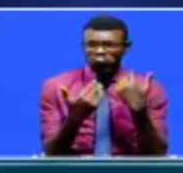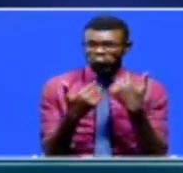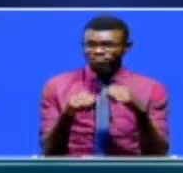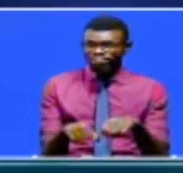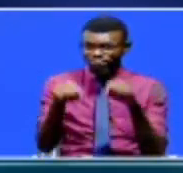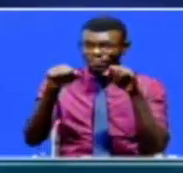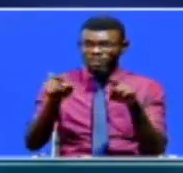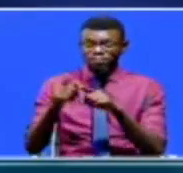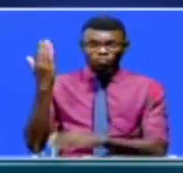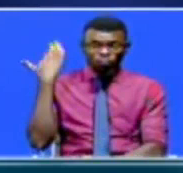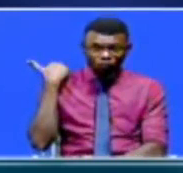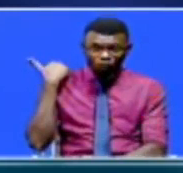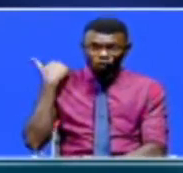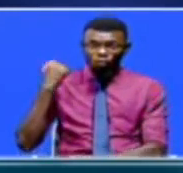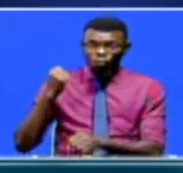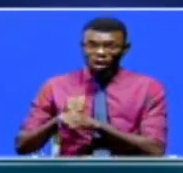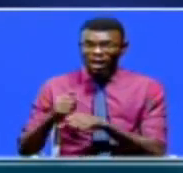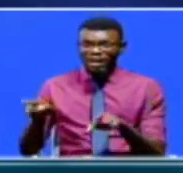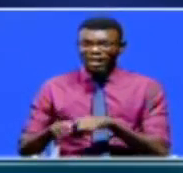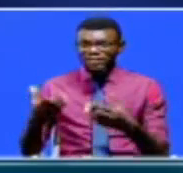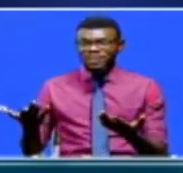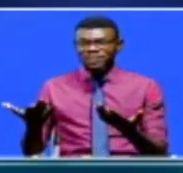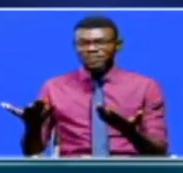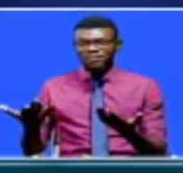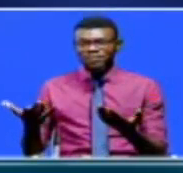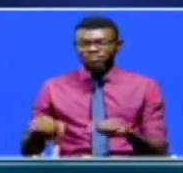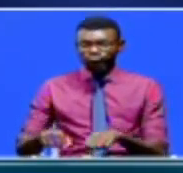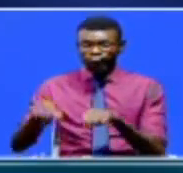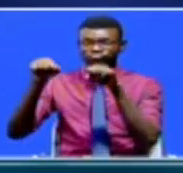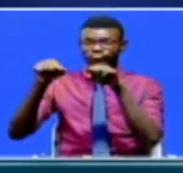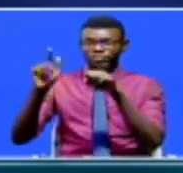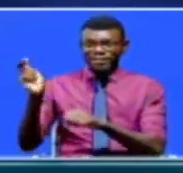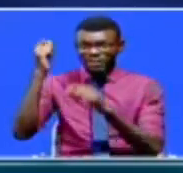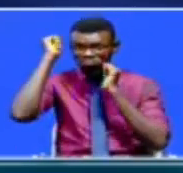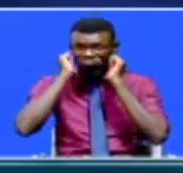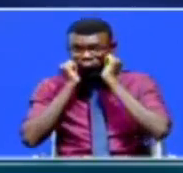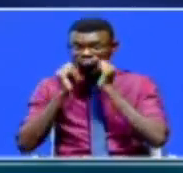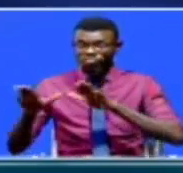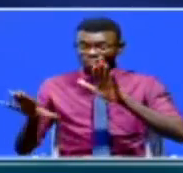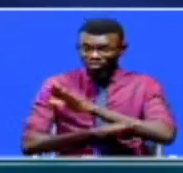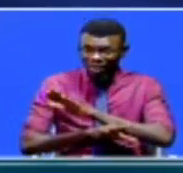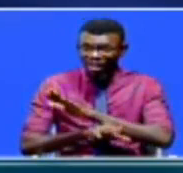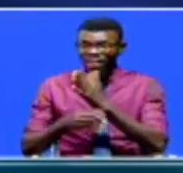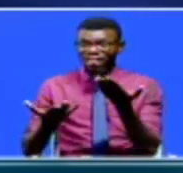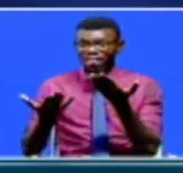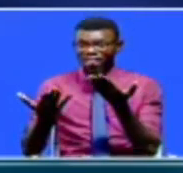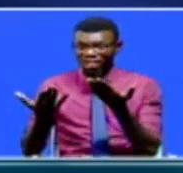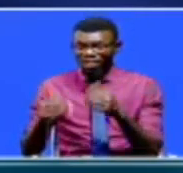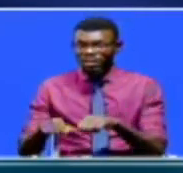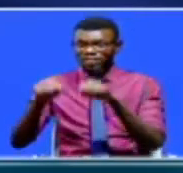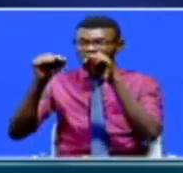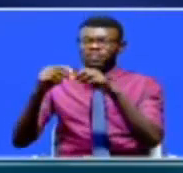immediate former appointment as Commander of the Kenya Army, Assistant Chief of Defence Forces in charge of operations